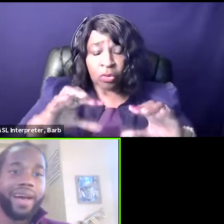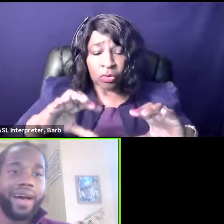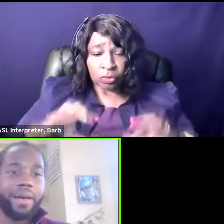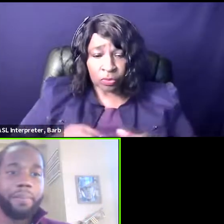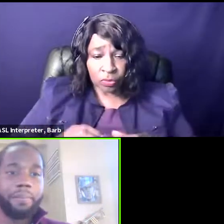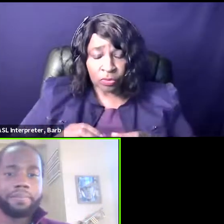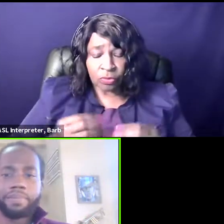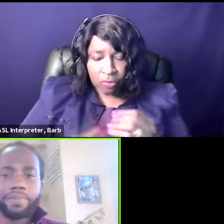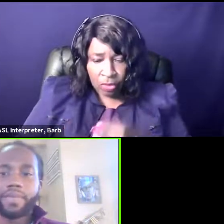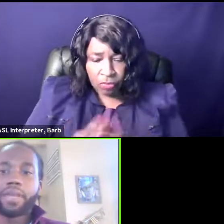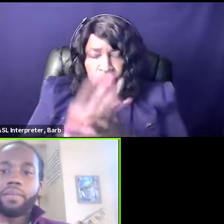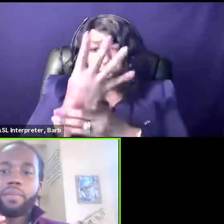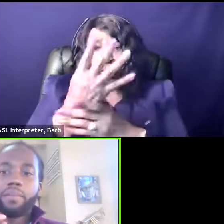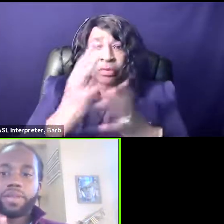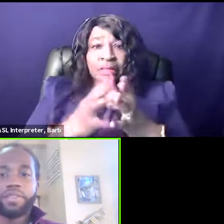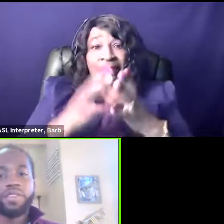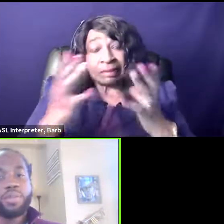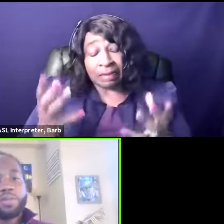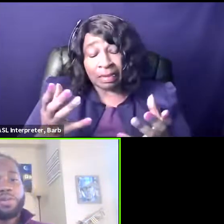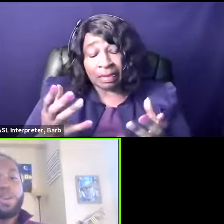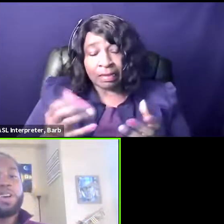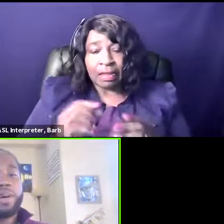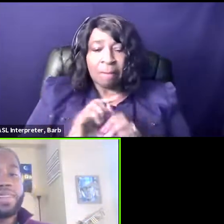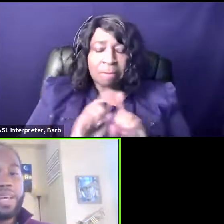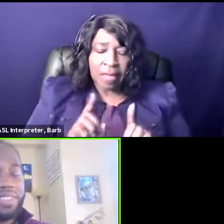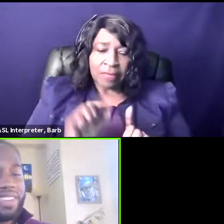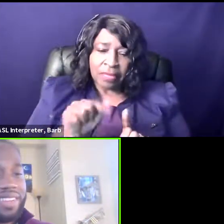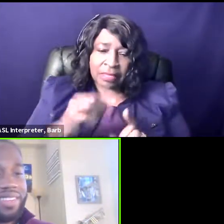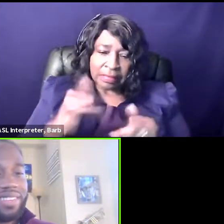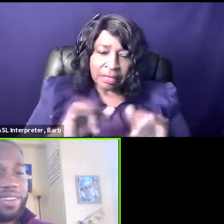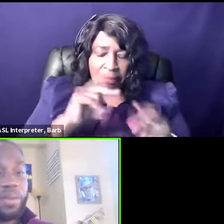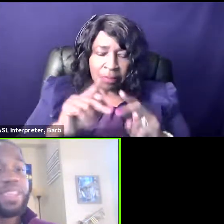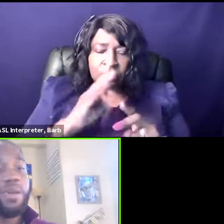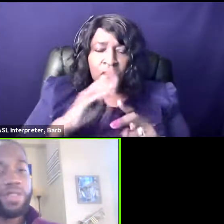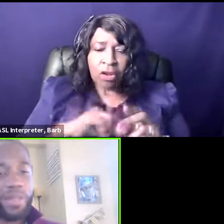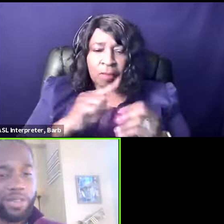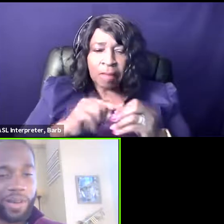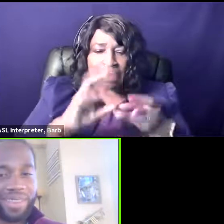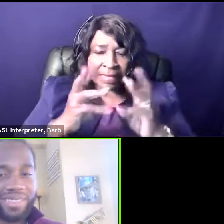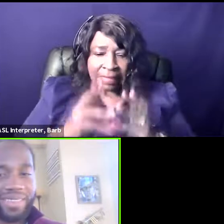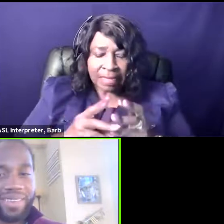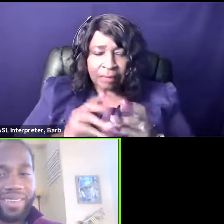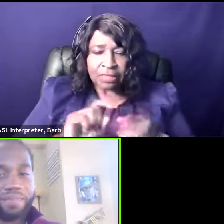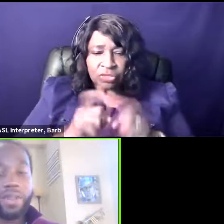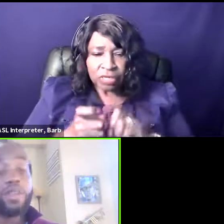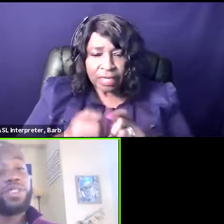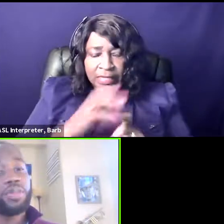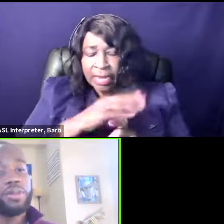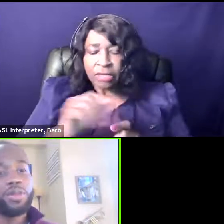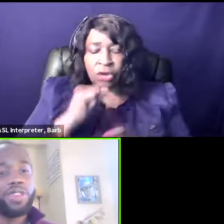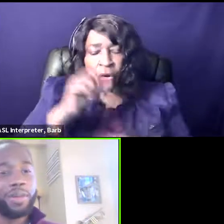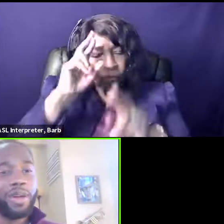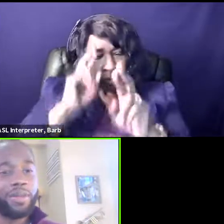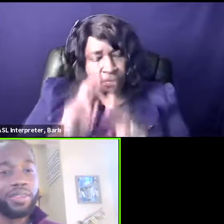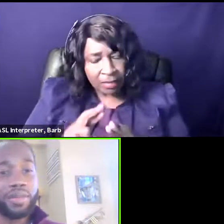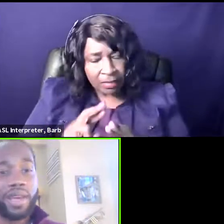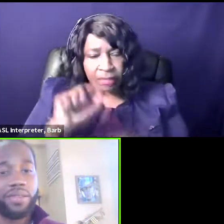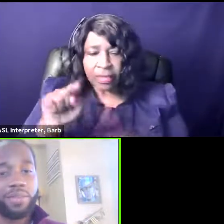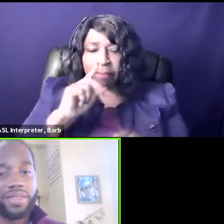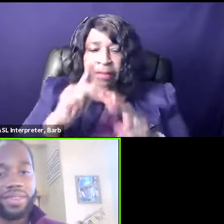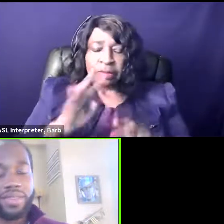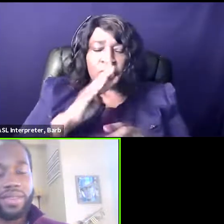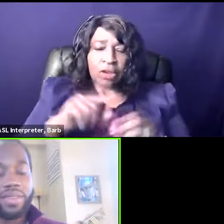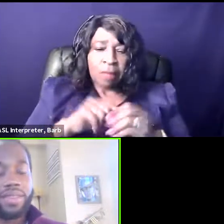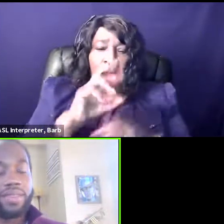considerably. But there are still people who talk about climate change, without respect to race. There are still people who talk about race